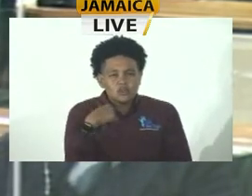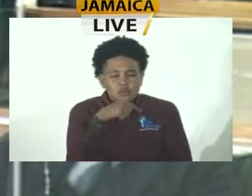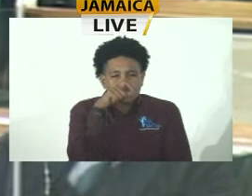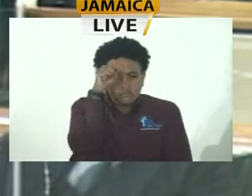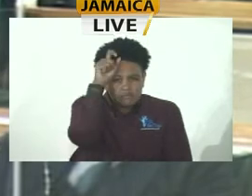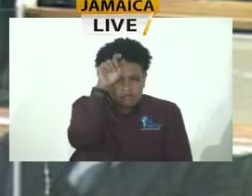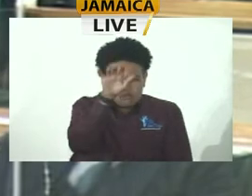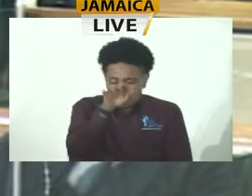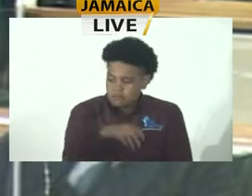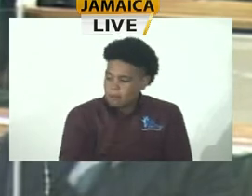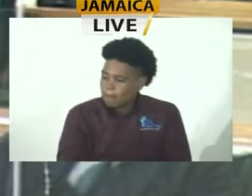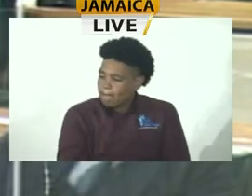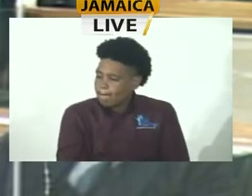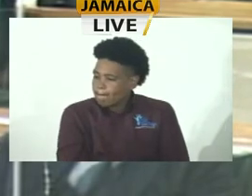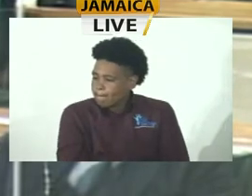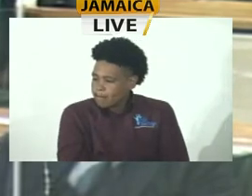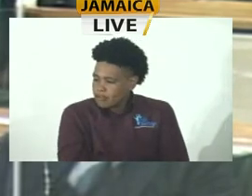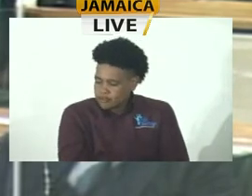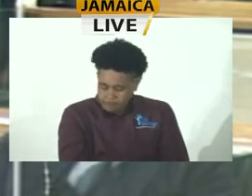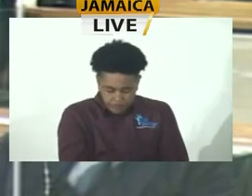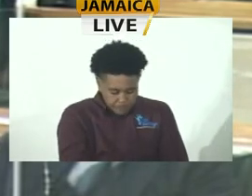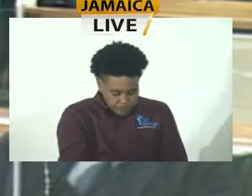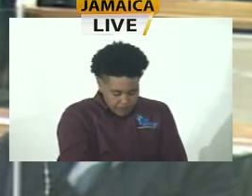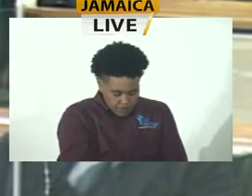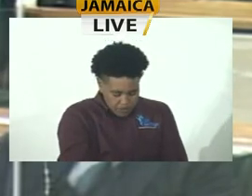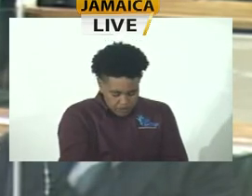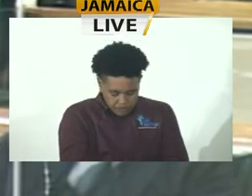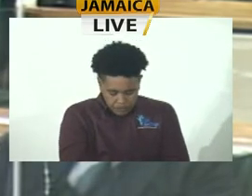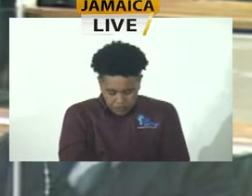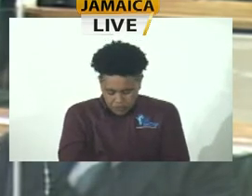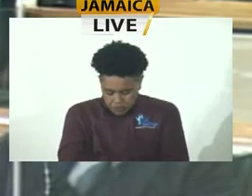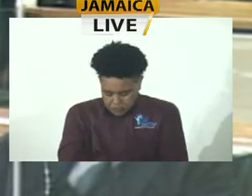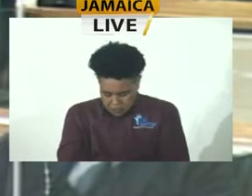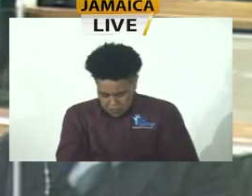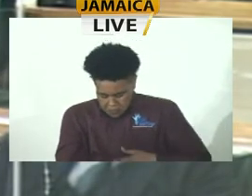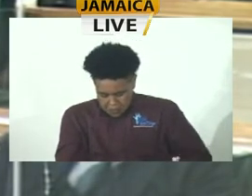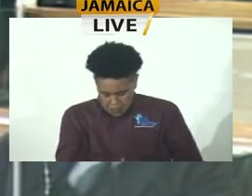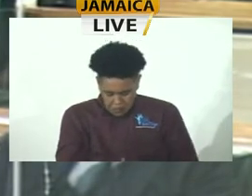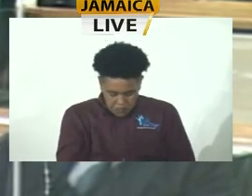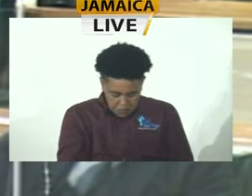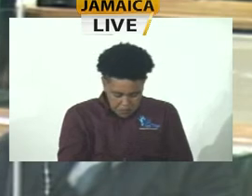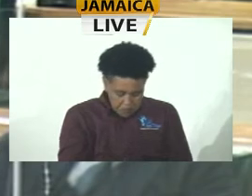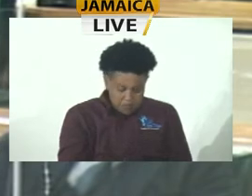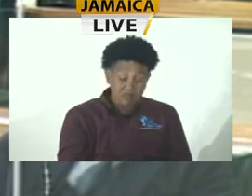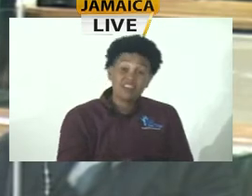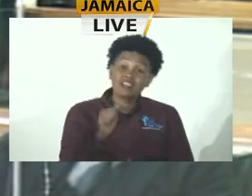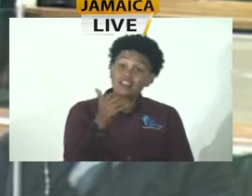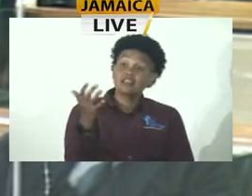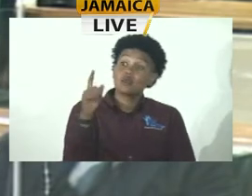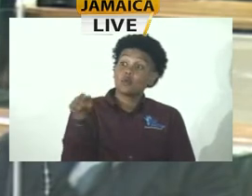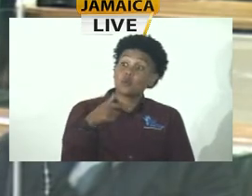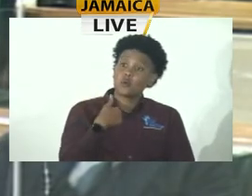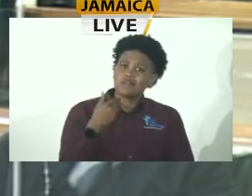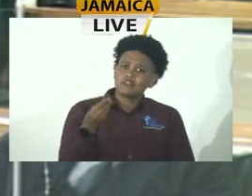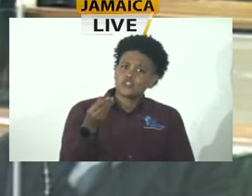their population vaccinated but it is quite another thing madam speaker when you have supplies